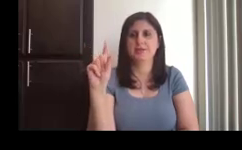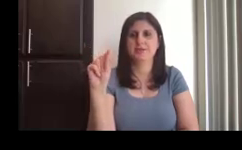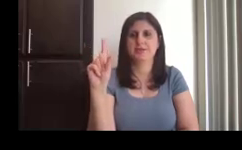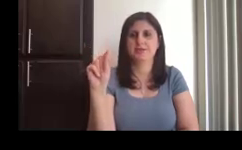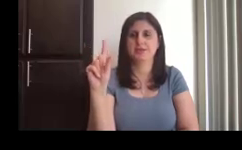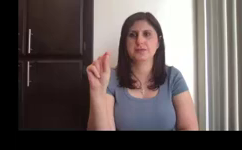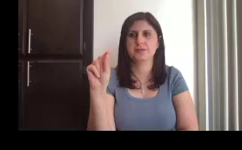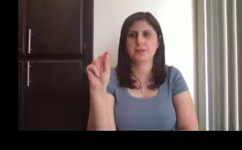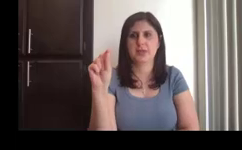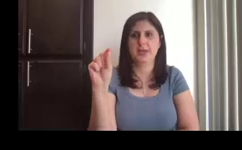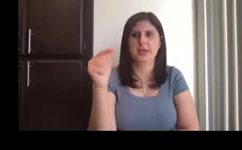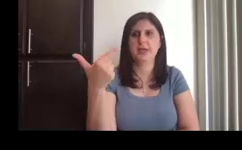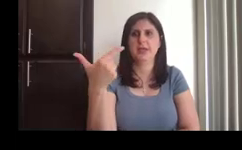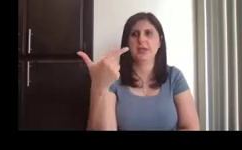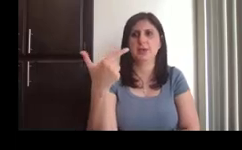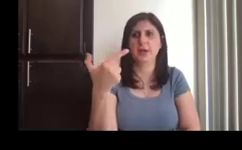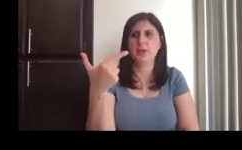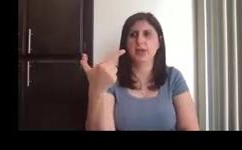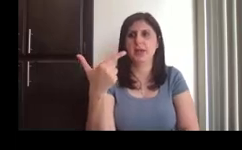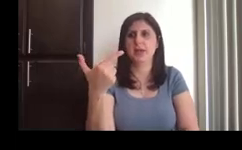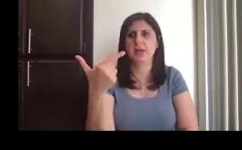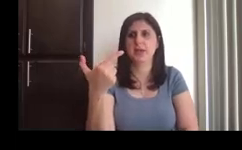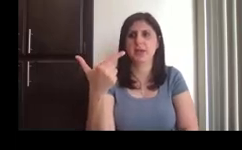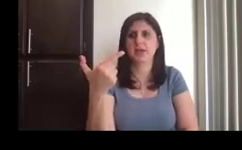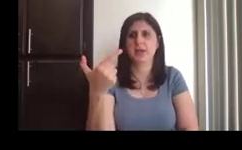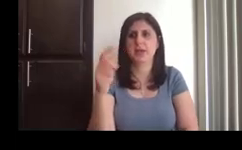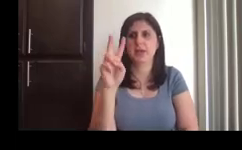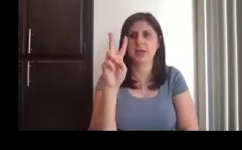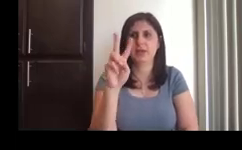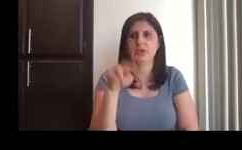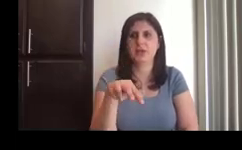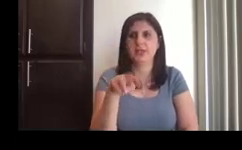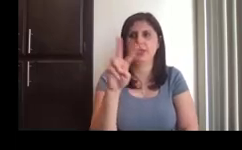20. Okay, 21,